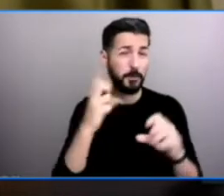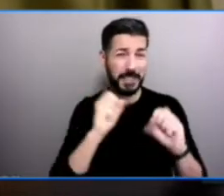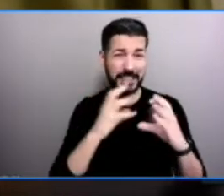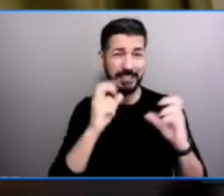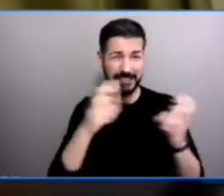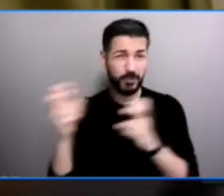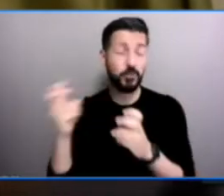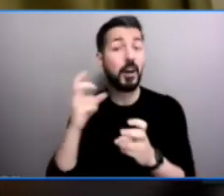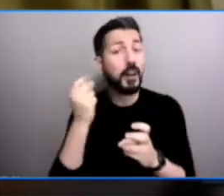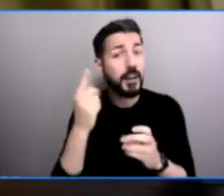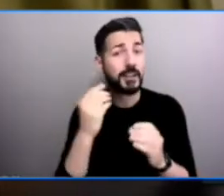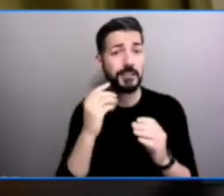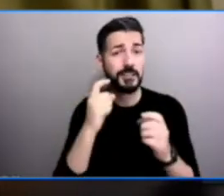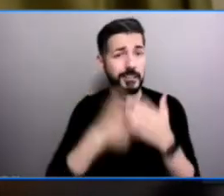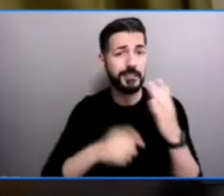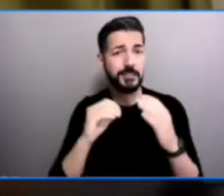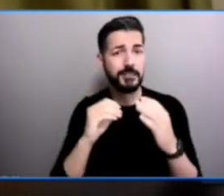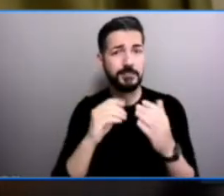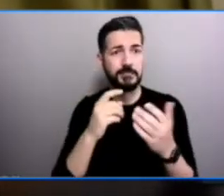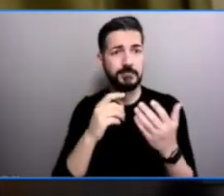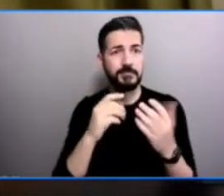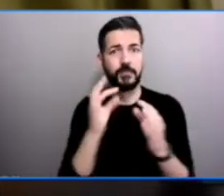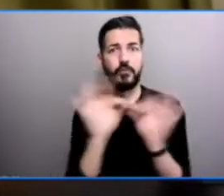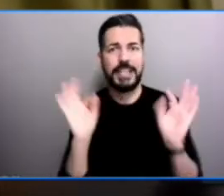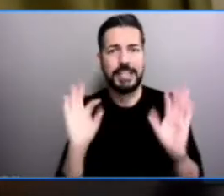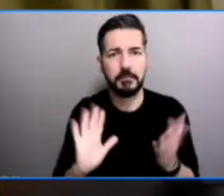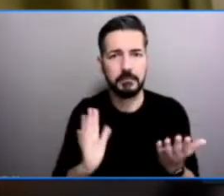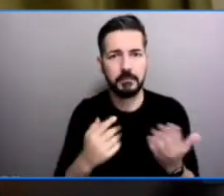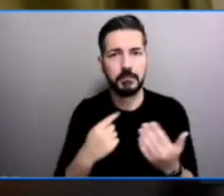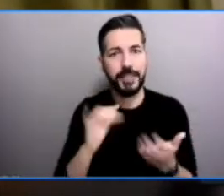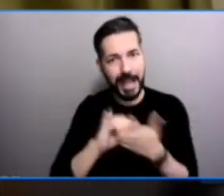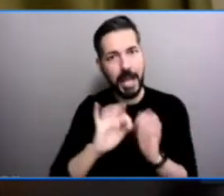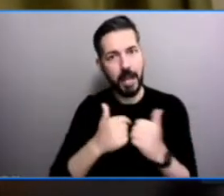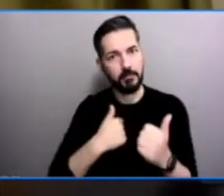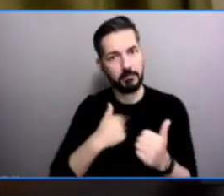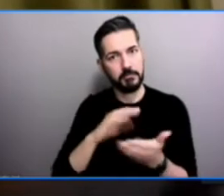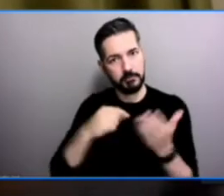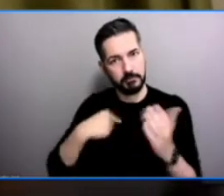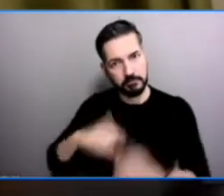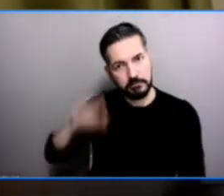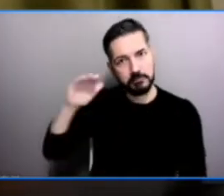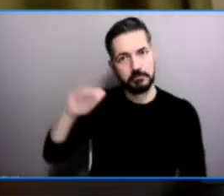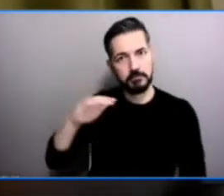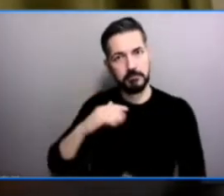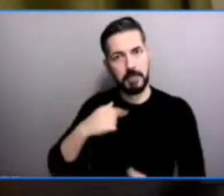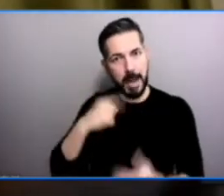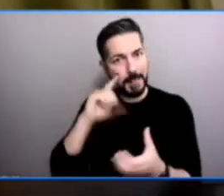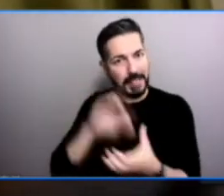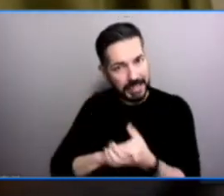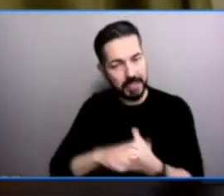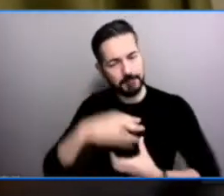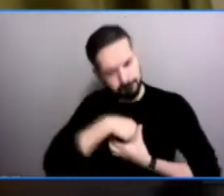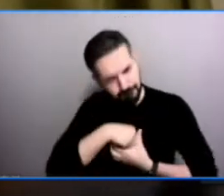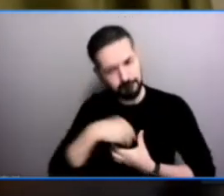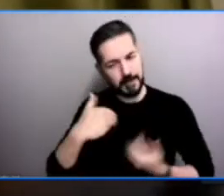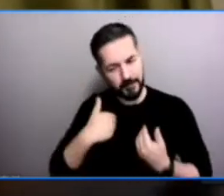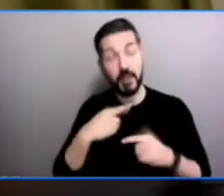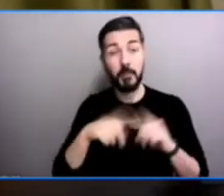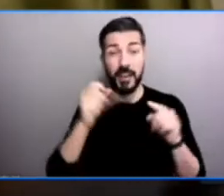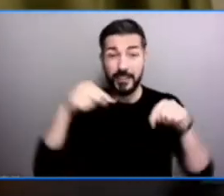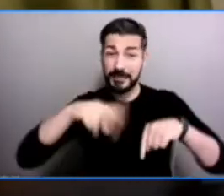of word of mouth, and doing a lot of live to streaming videos like this, just